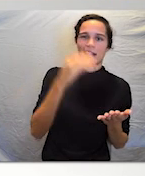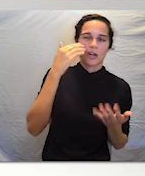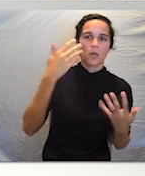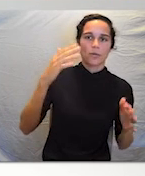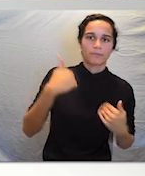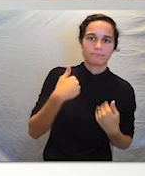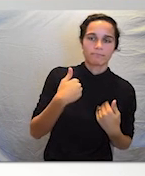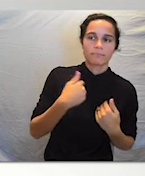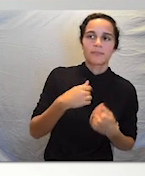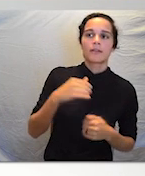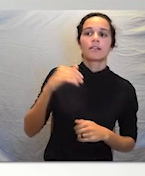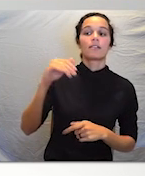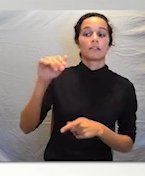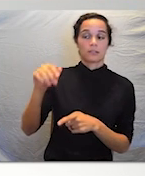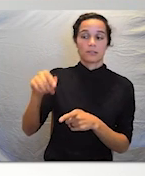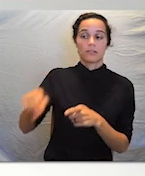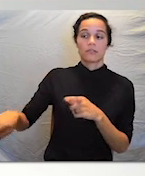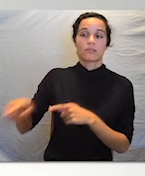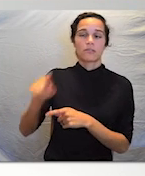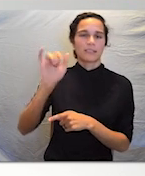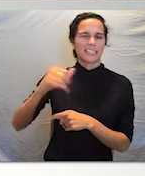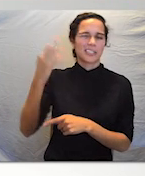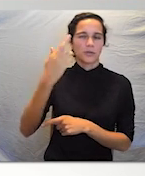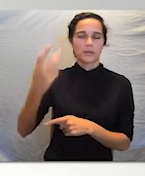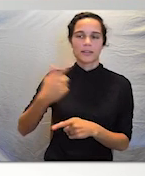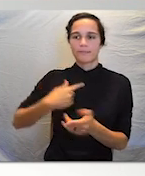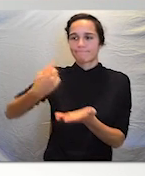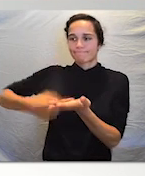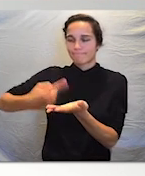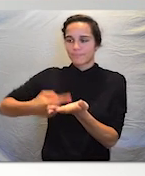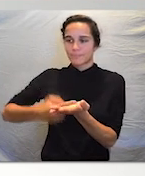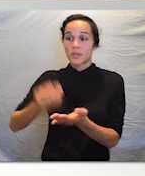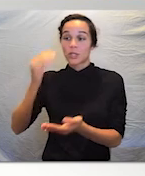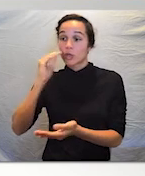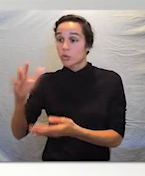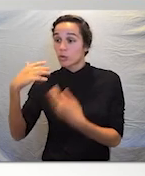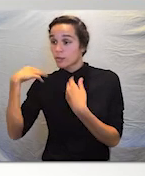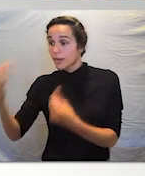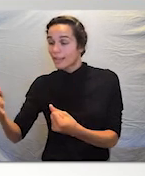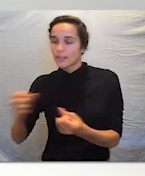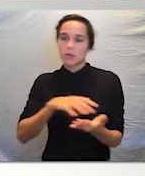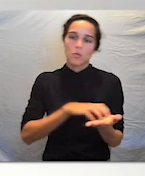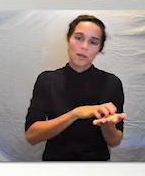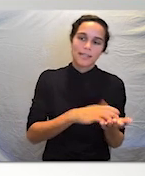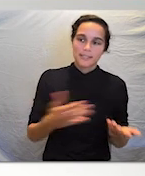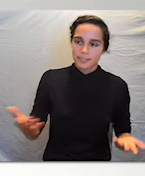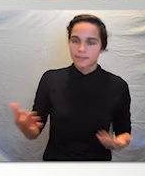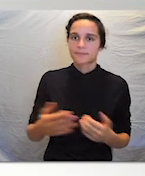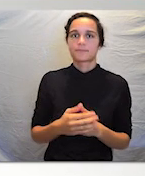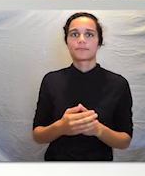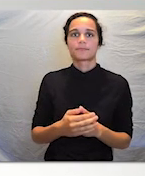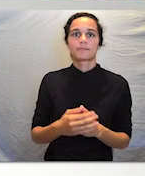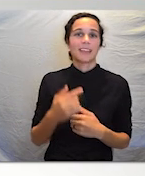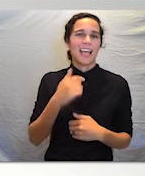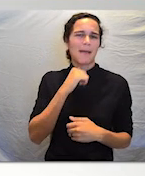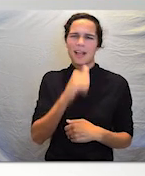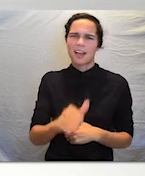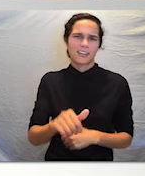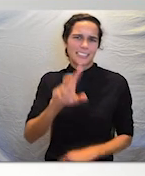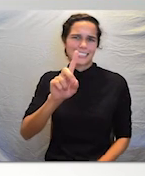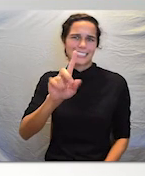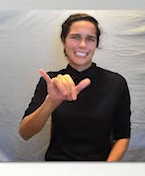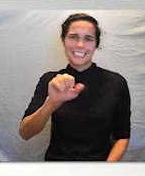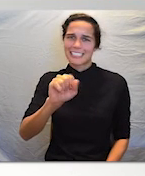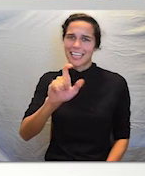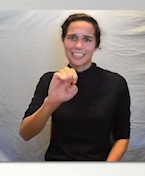know your weaknesses, and what you can improve on. And I know that I have math dyslexia. I'm not going to take a